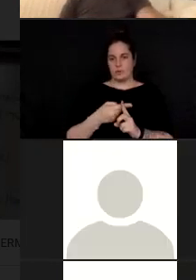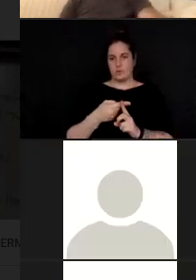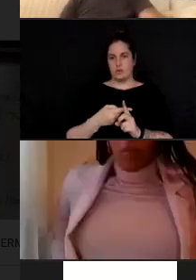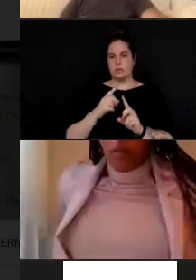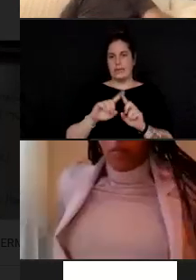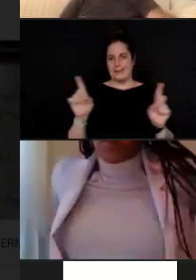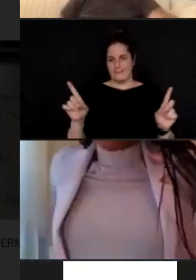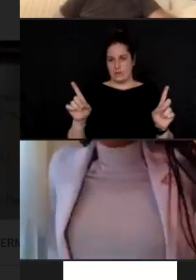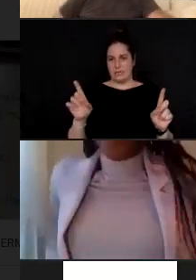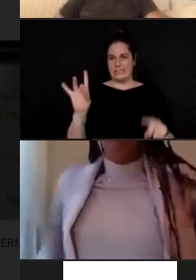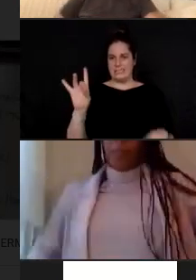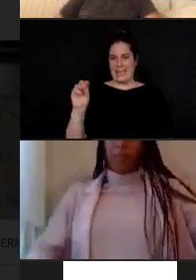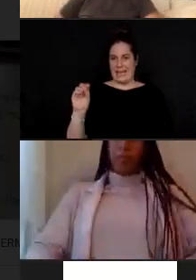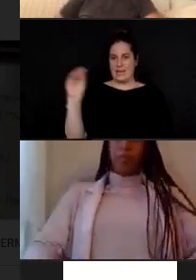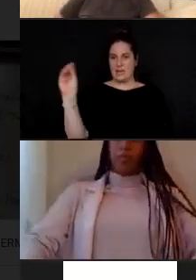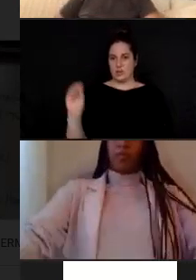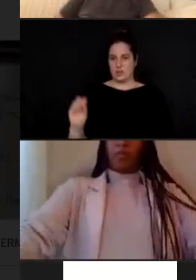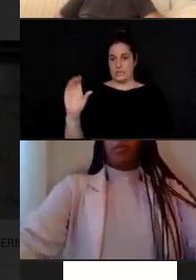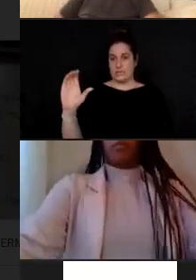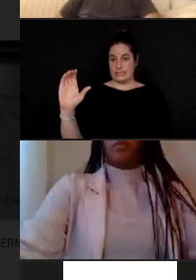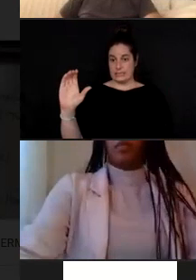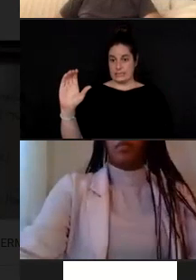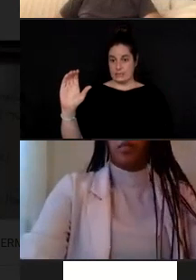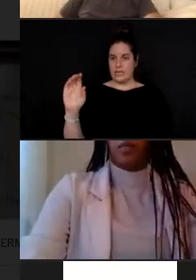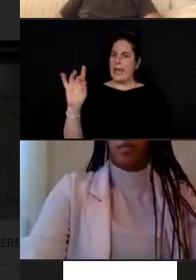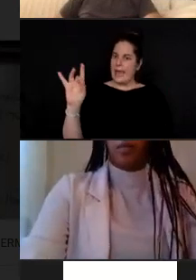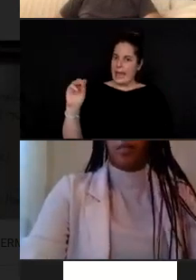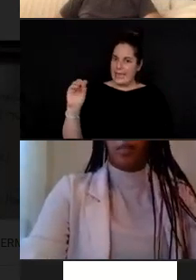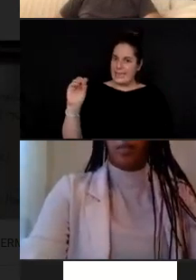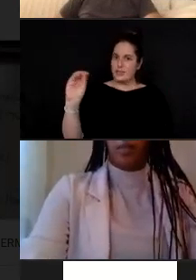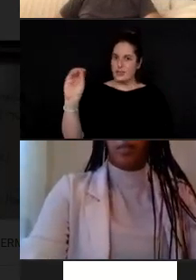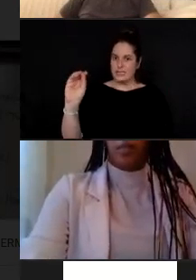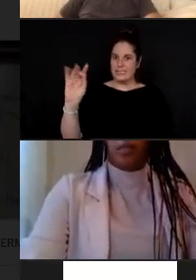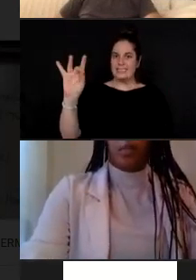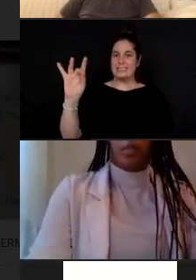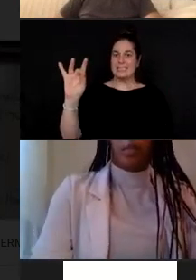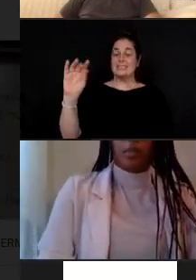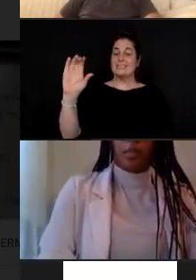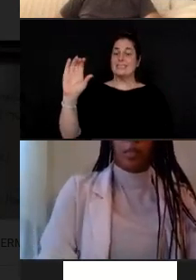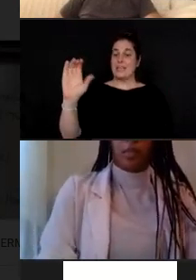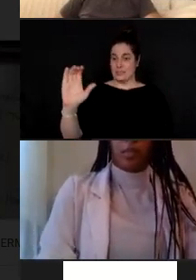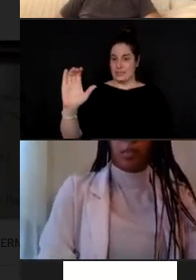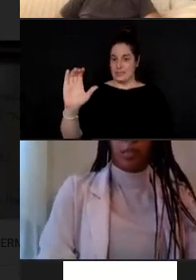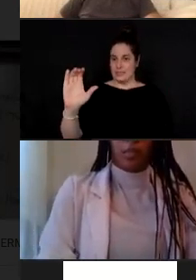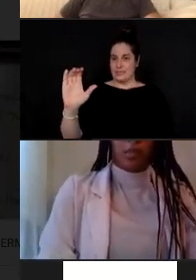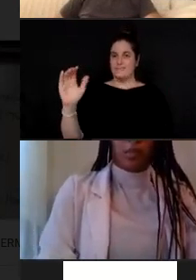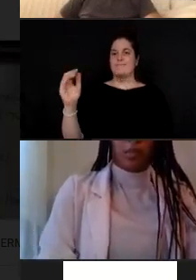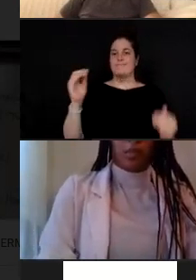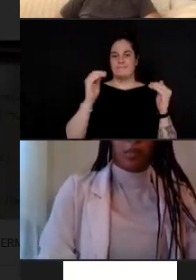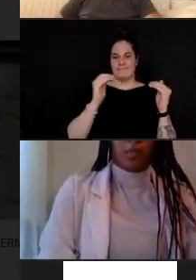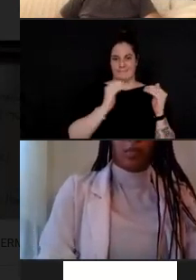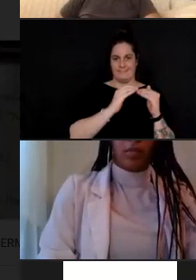difference is 80 degrees Celsius, that is equivalent to 80 Kelvin. Notice the